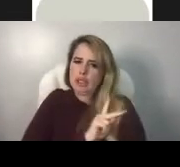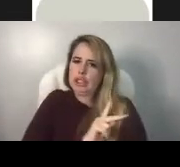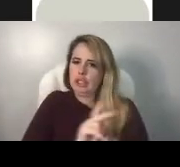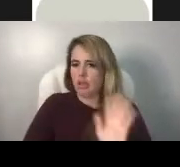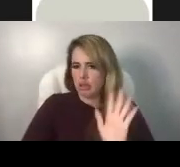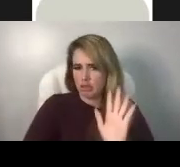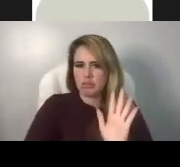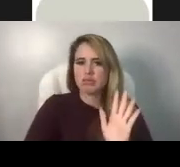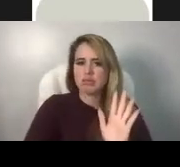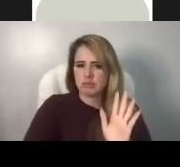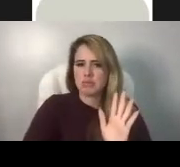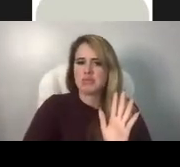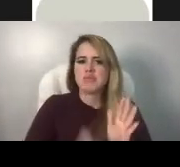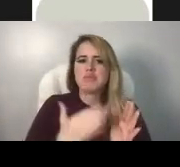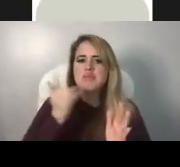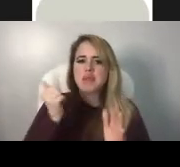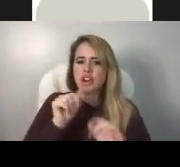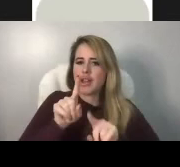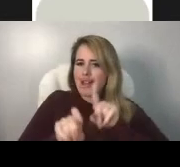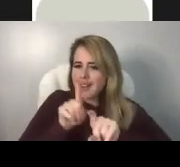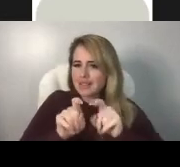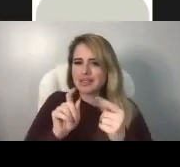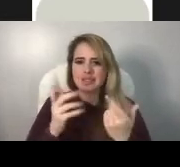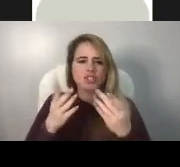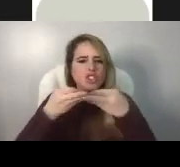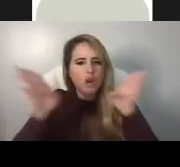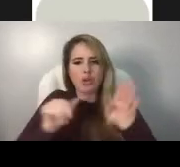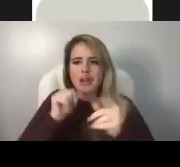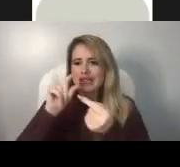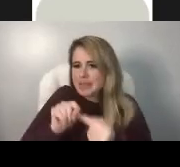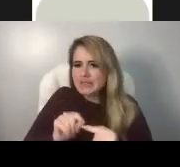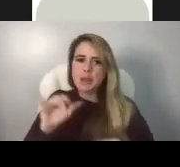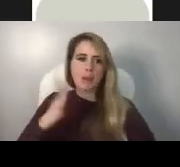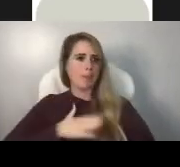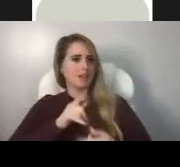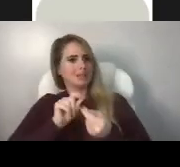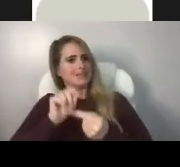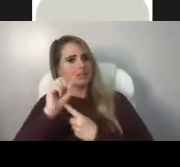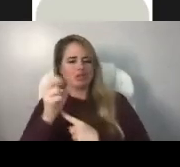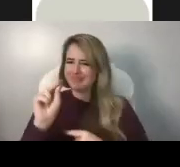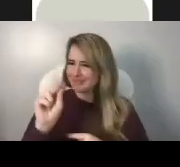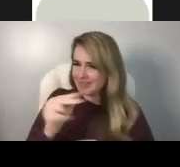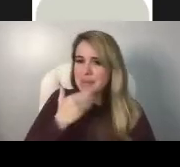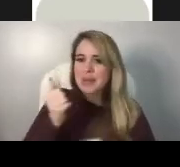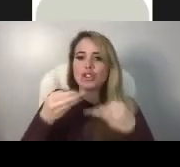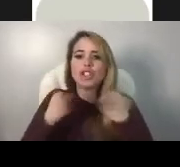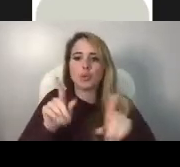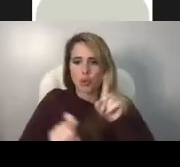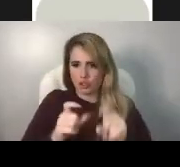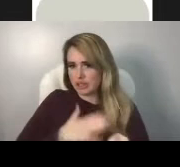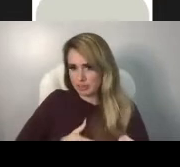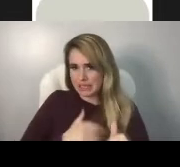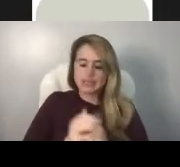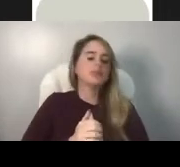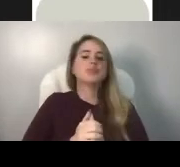a general question, not something specifically about you and your sort of particular situation. So with